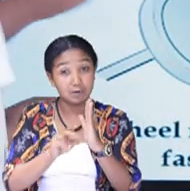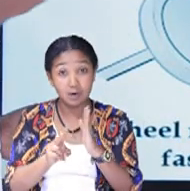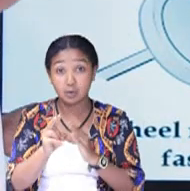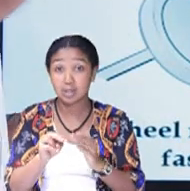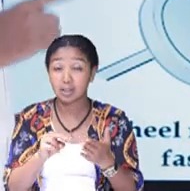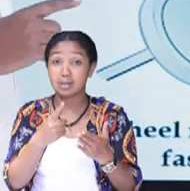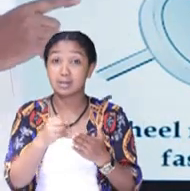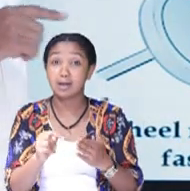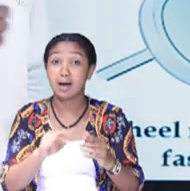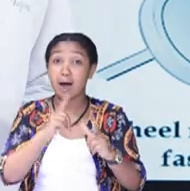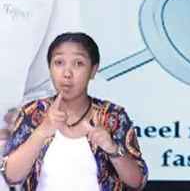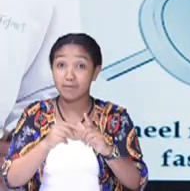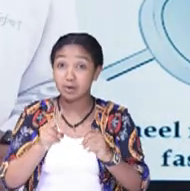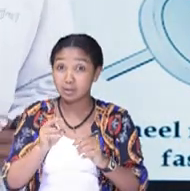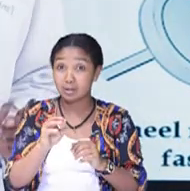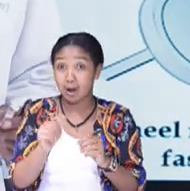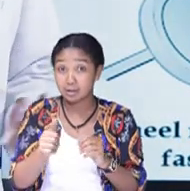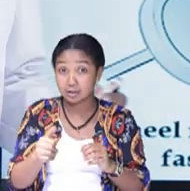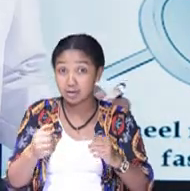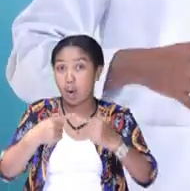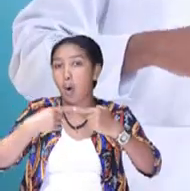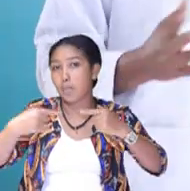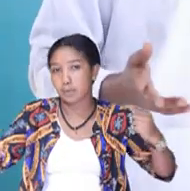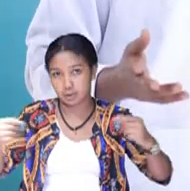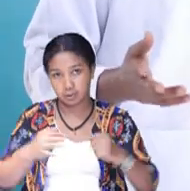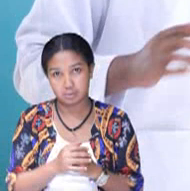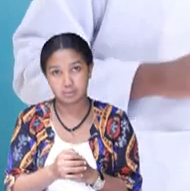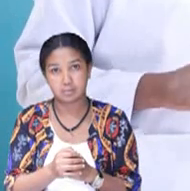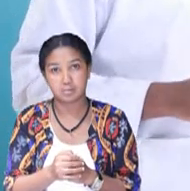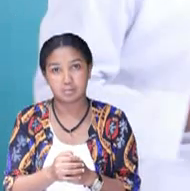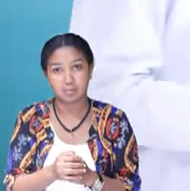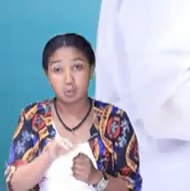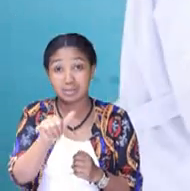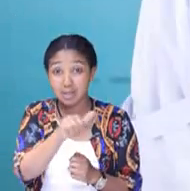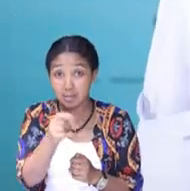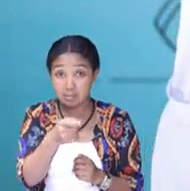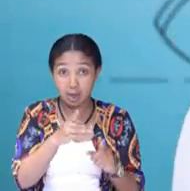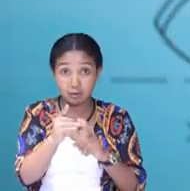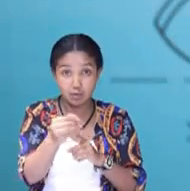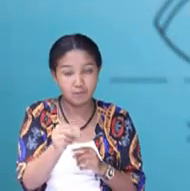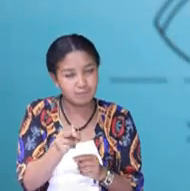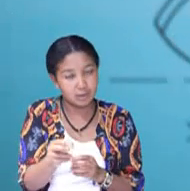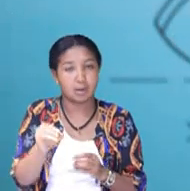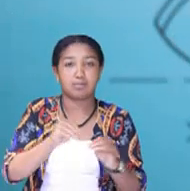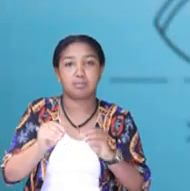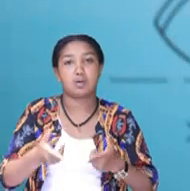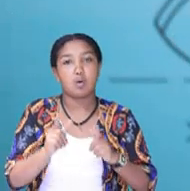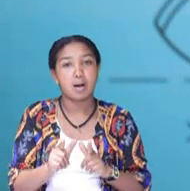velocity, the angular velocity and the angular acceleration are opposites. Therefore, for